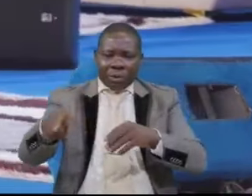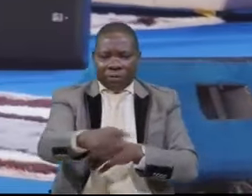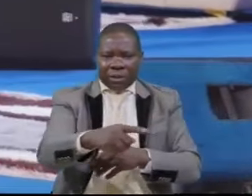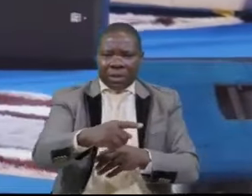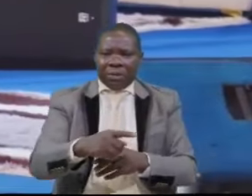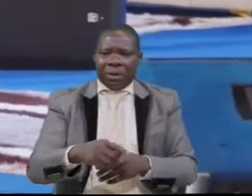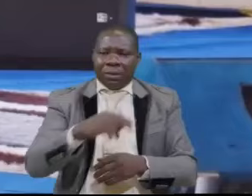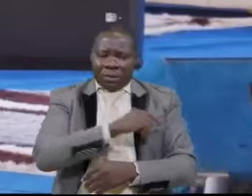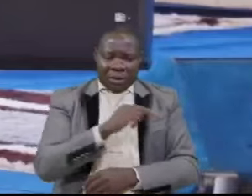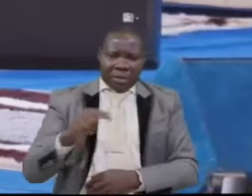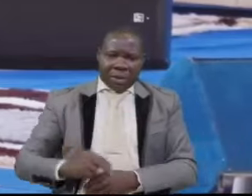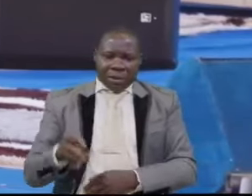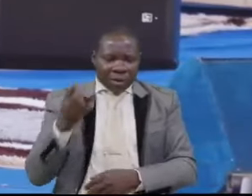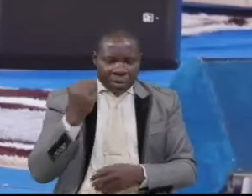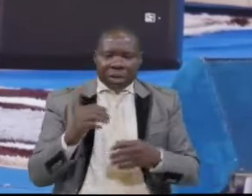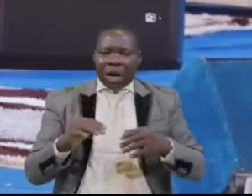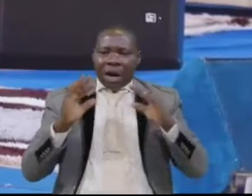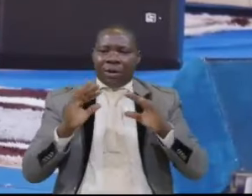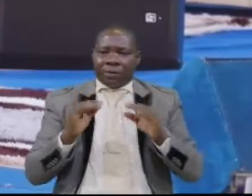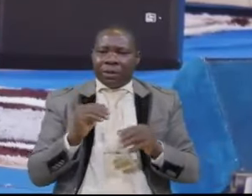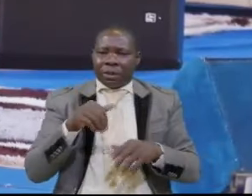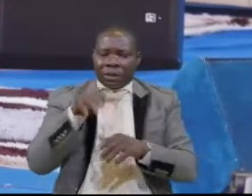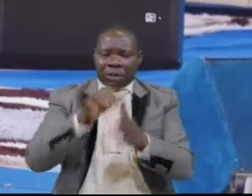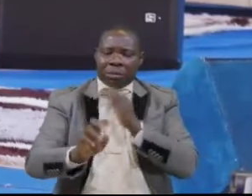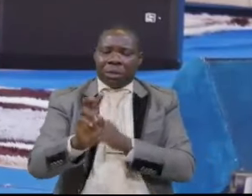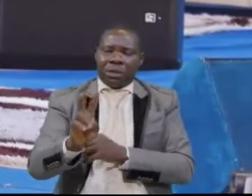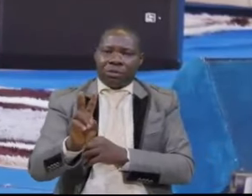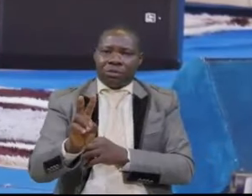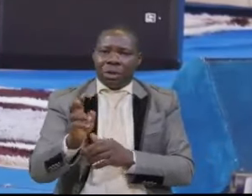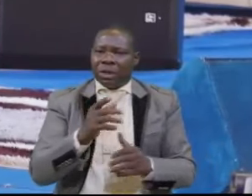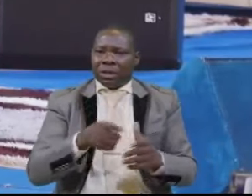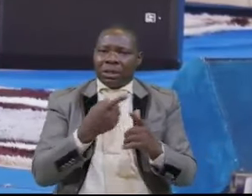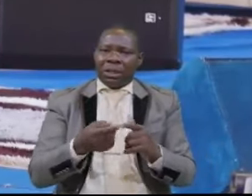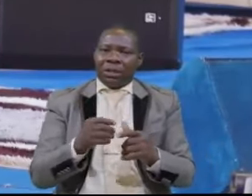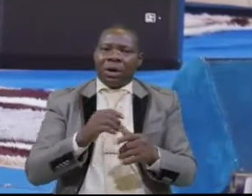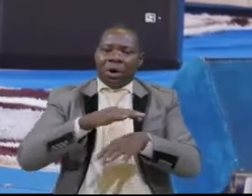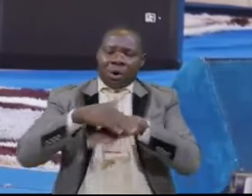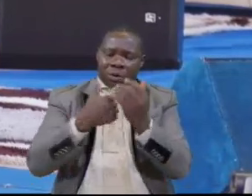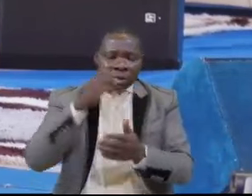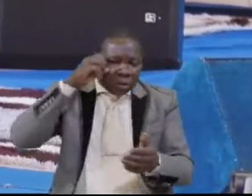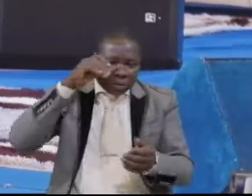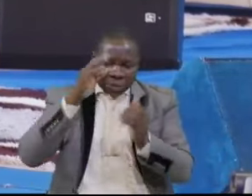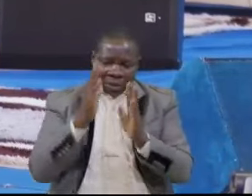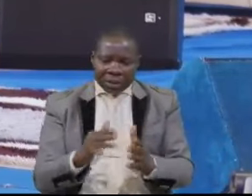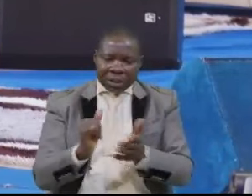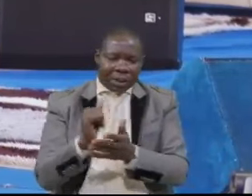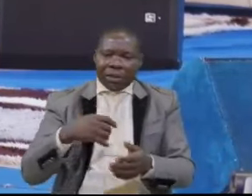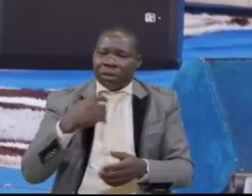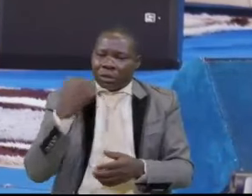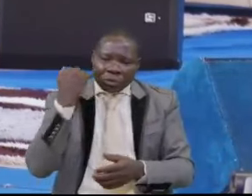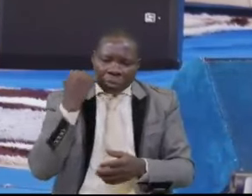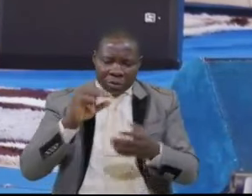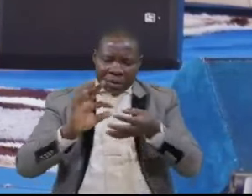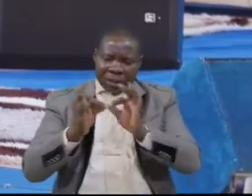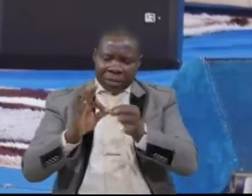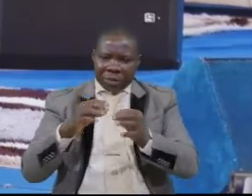was afraid in chapter 2. And then all the magicians that should interpret the dream, they were all